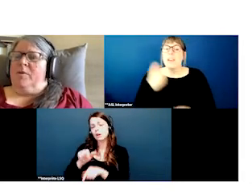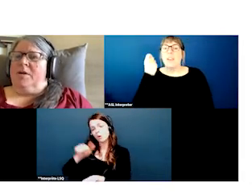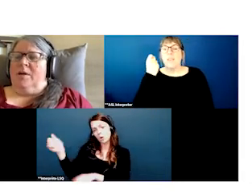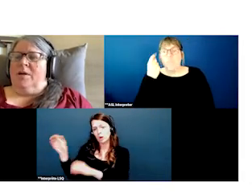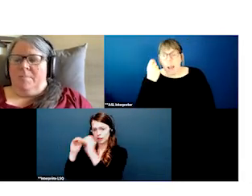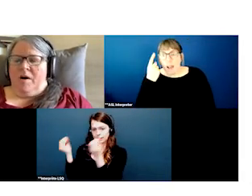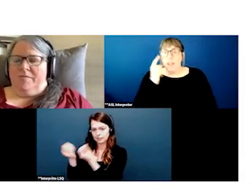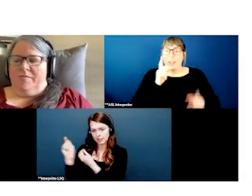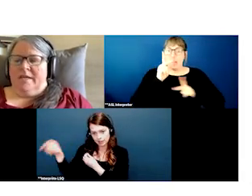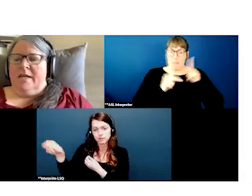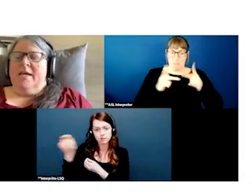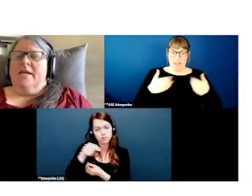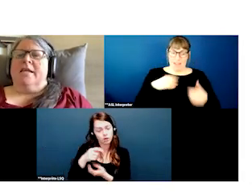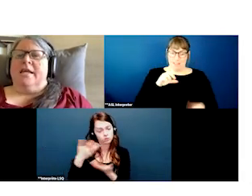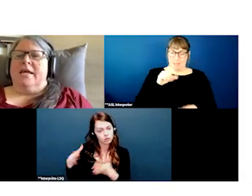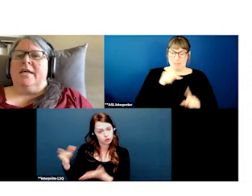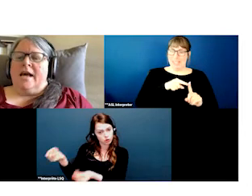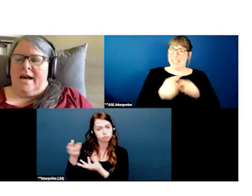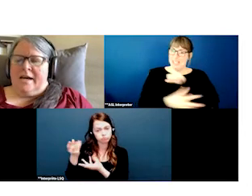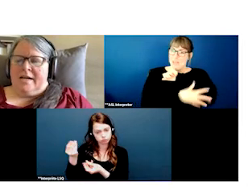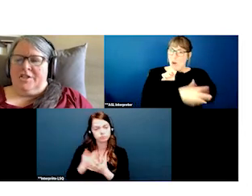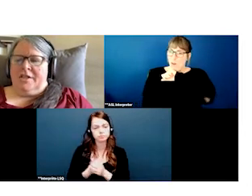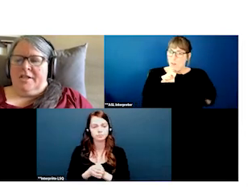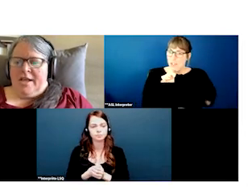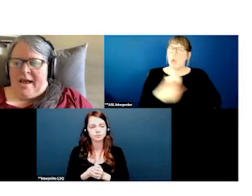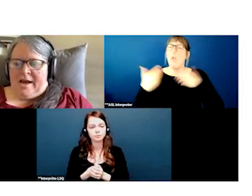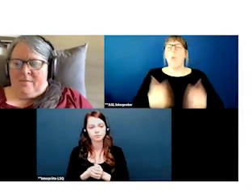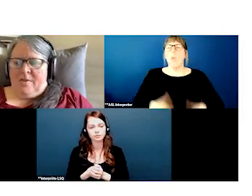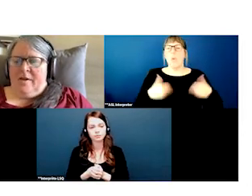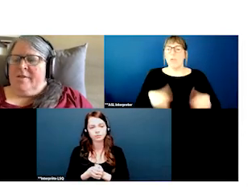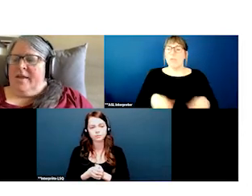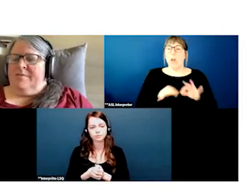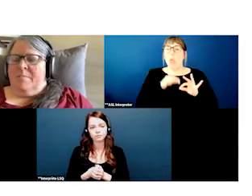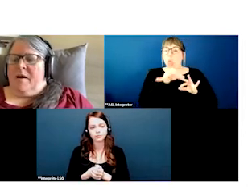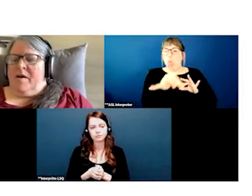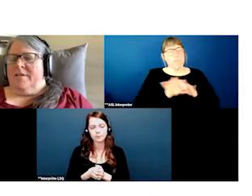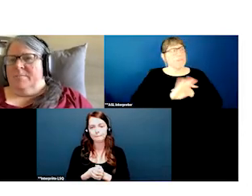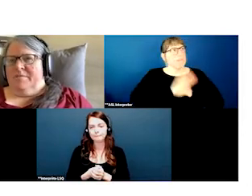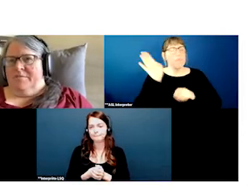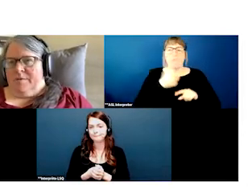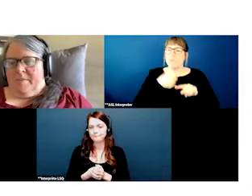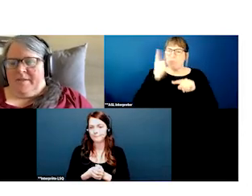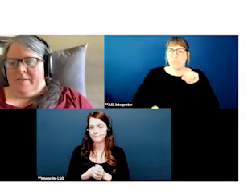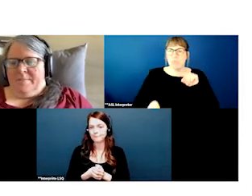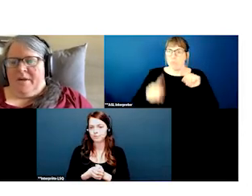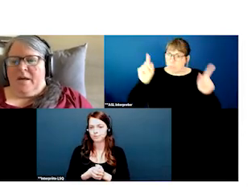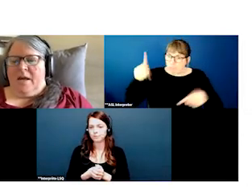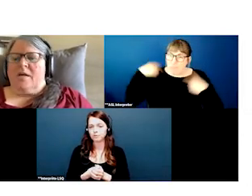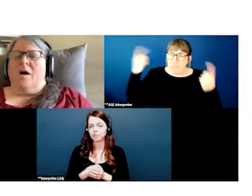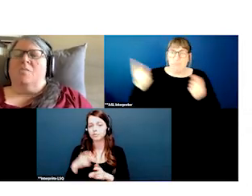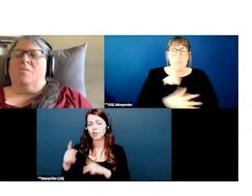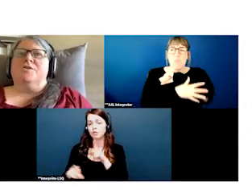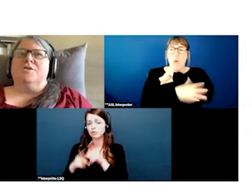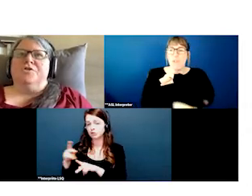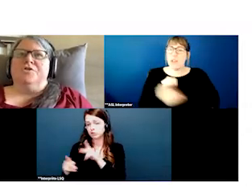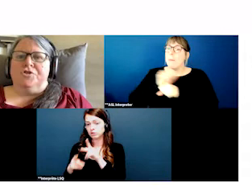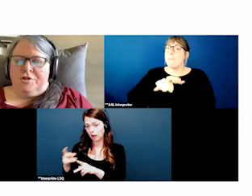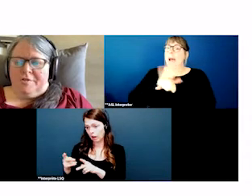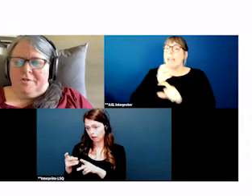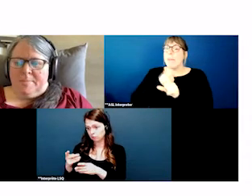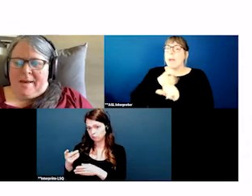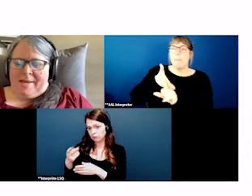disabled people who live in poverty need action now. They lived in poverty before the pandemic. It got